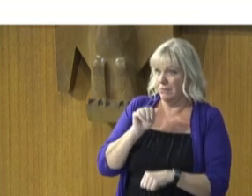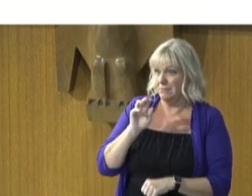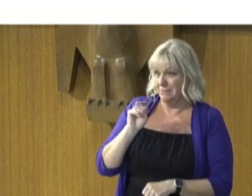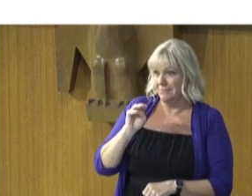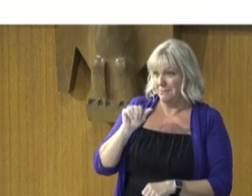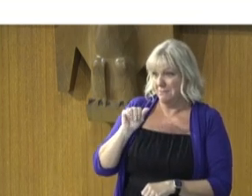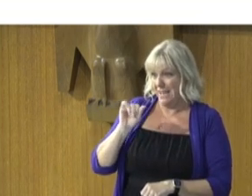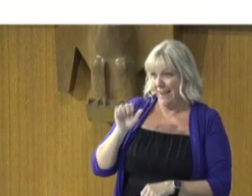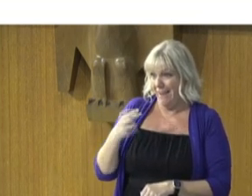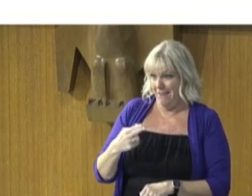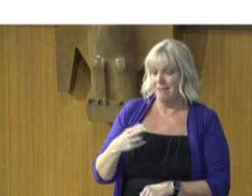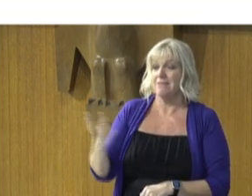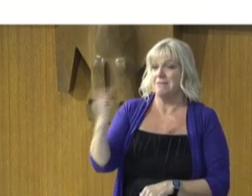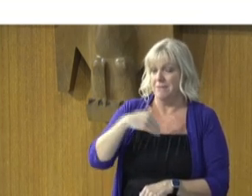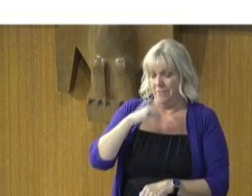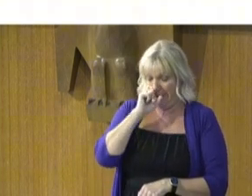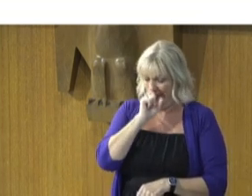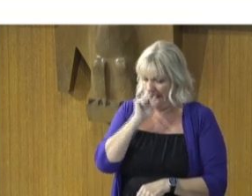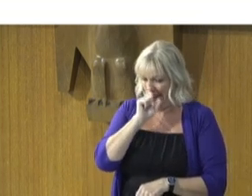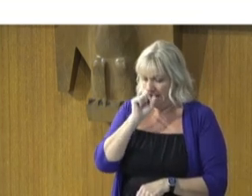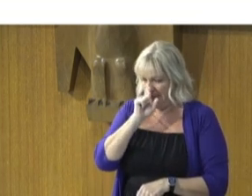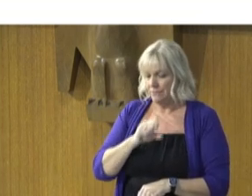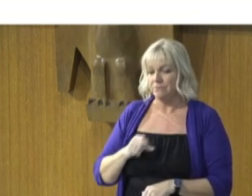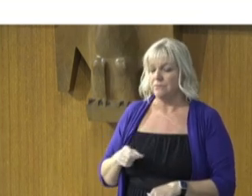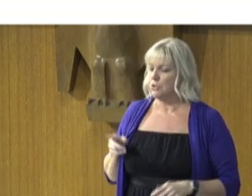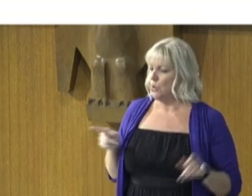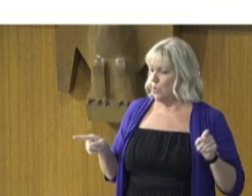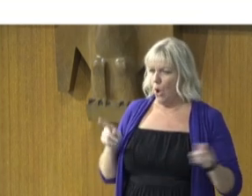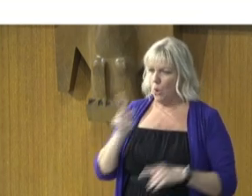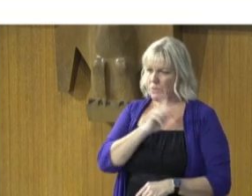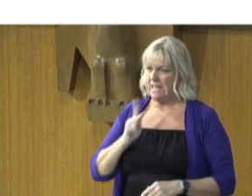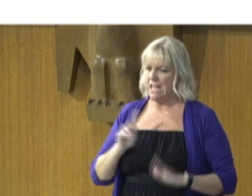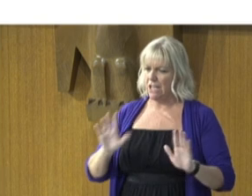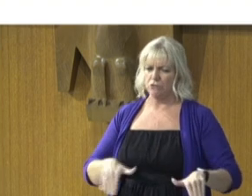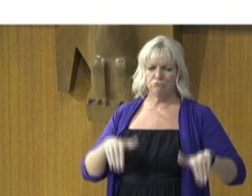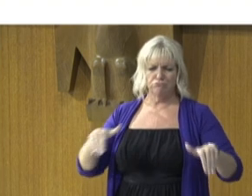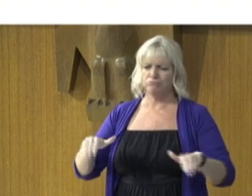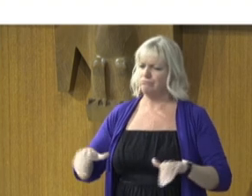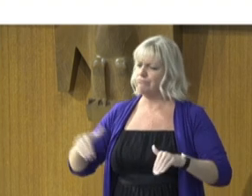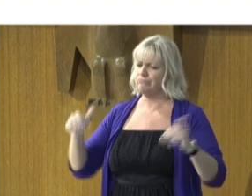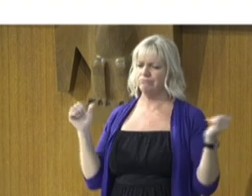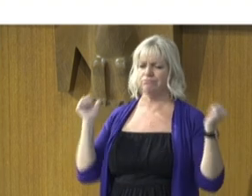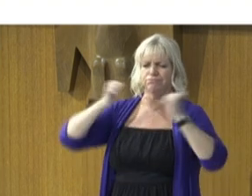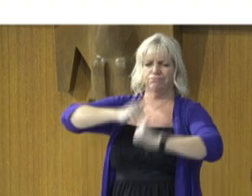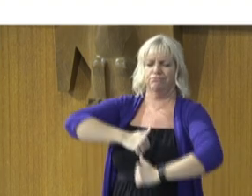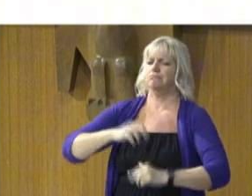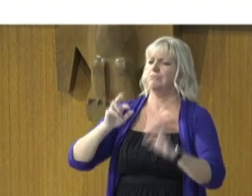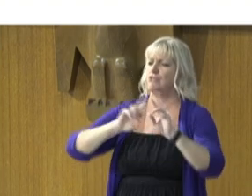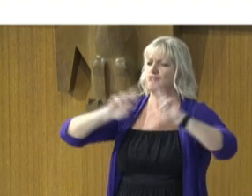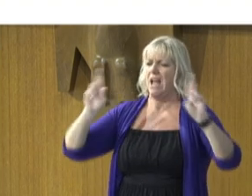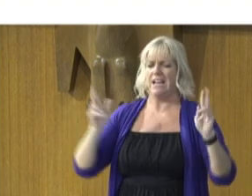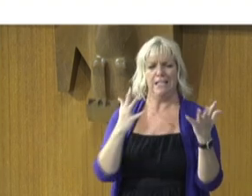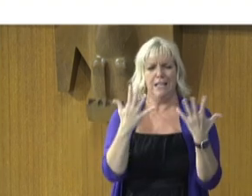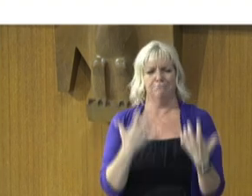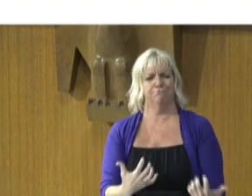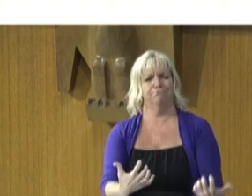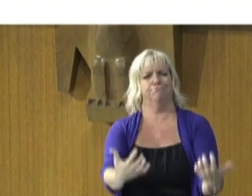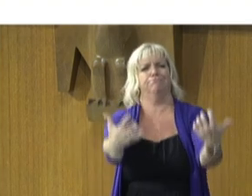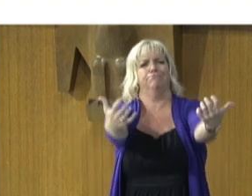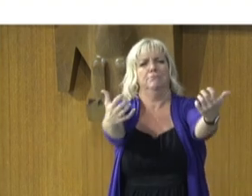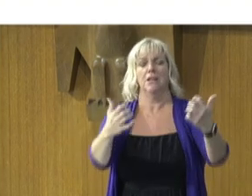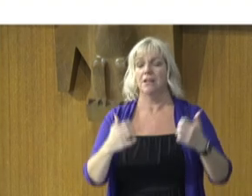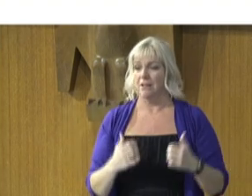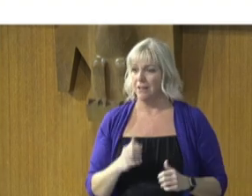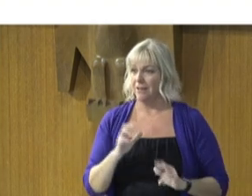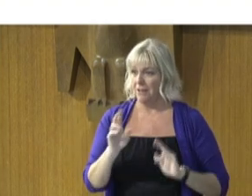king of Israel and King Jehoshaphat of Judah were sitting on their thrones, arrayed in their robes, at the threshing floor at the entrance of the gate of